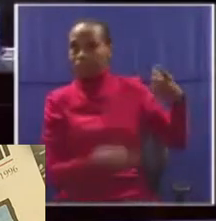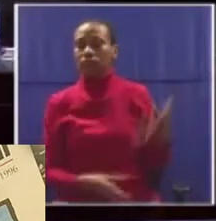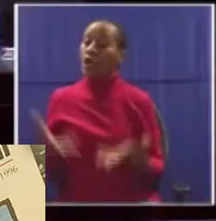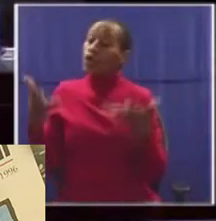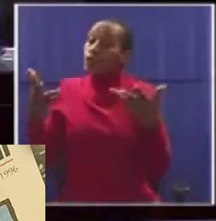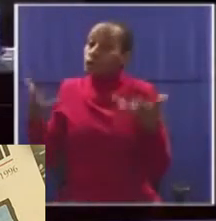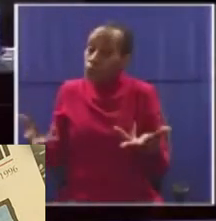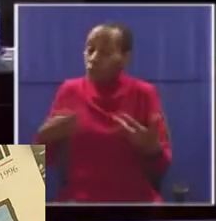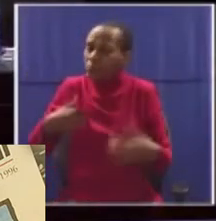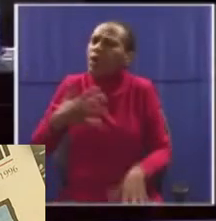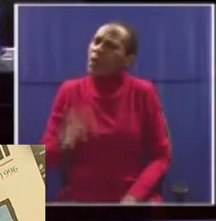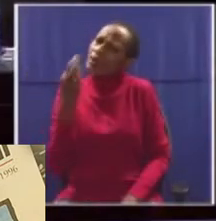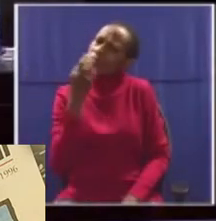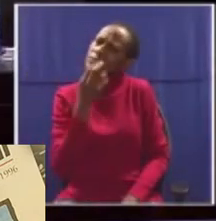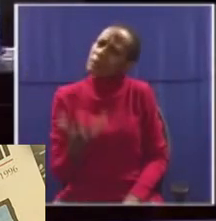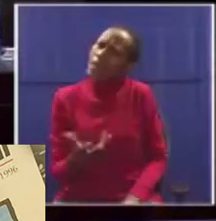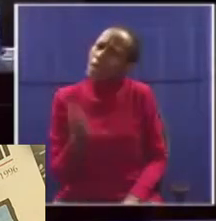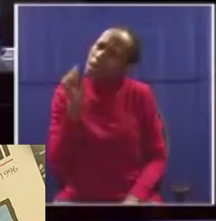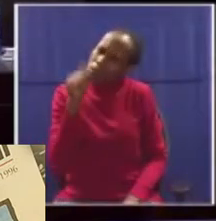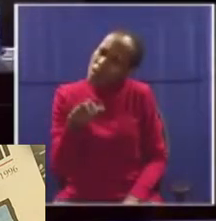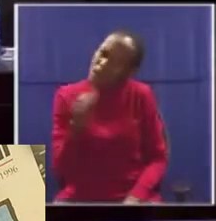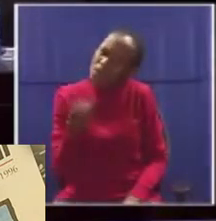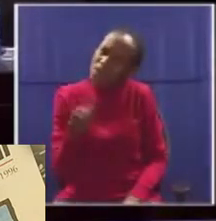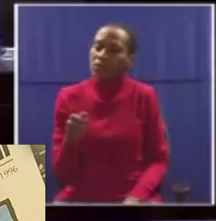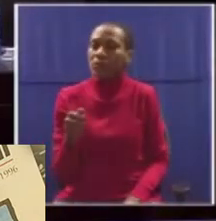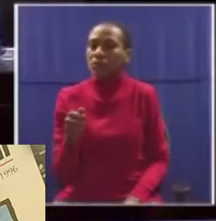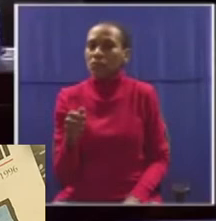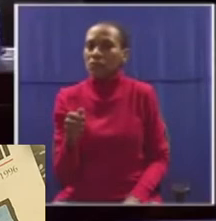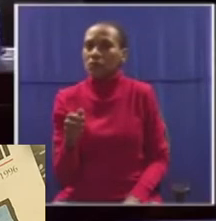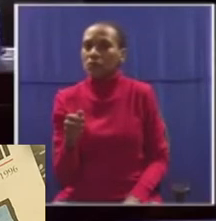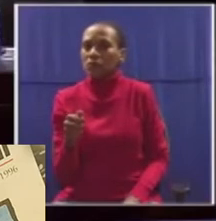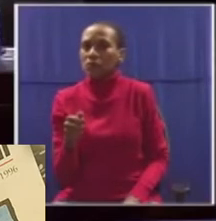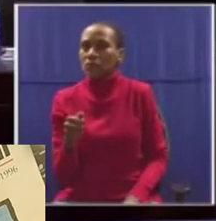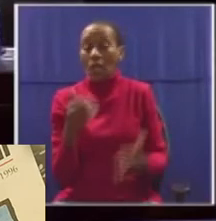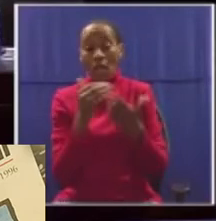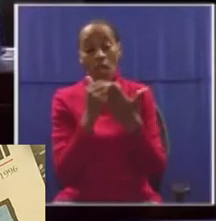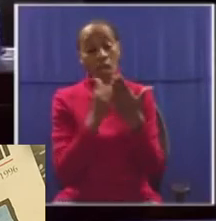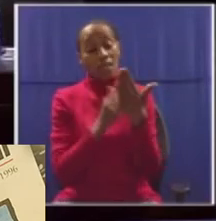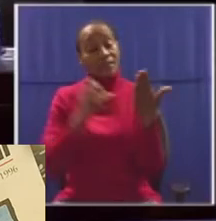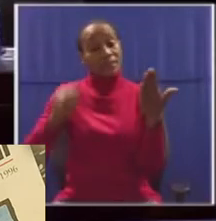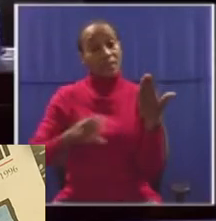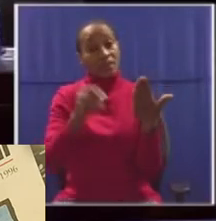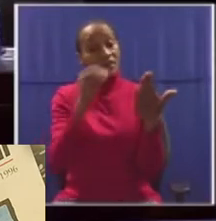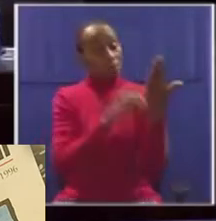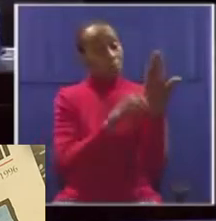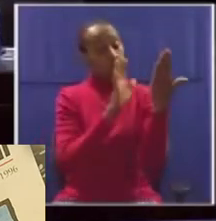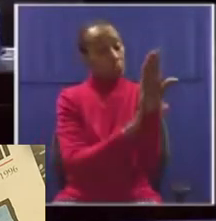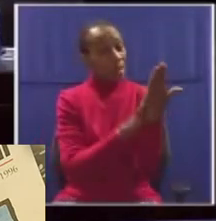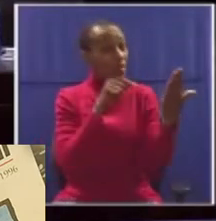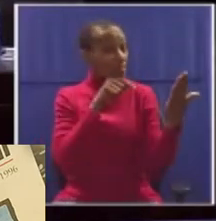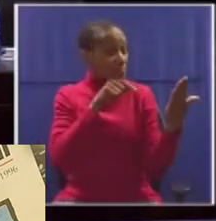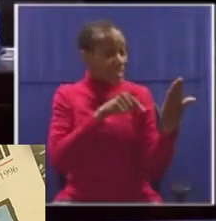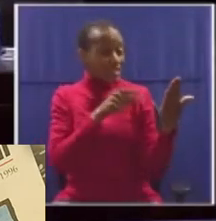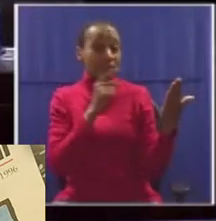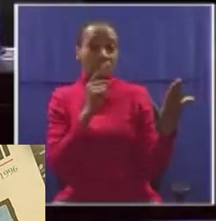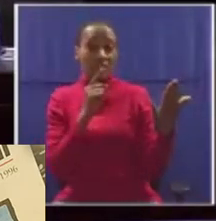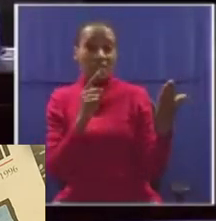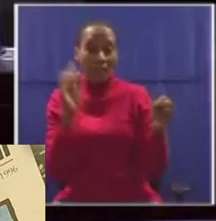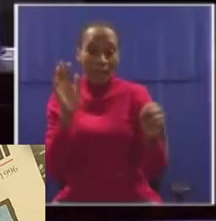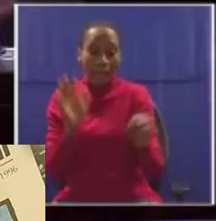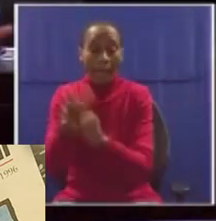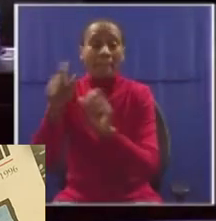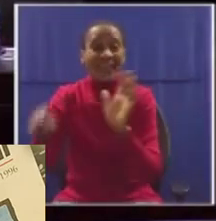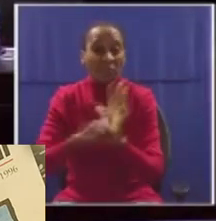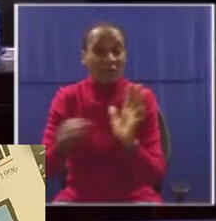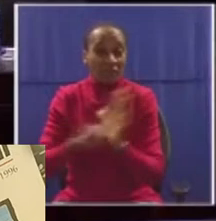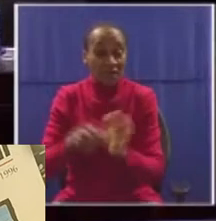so I want to say that even though we don't think that gray listing as itself caused any significant impact yet